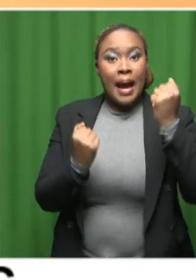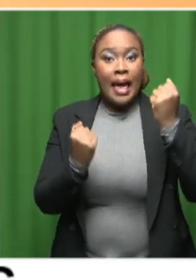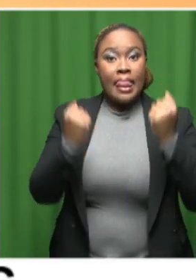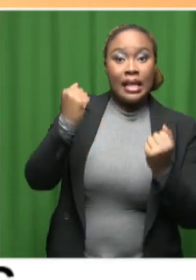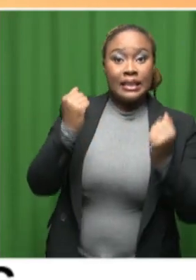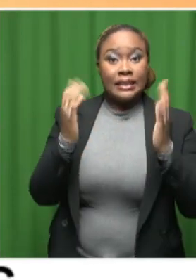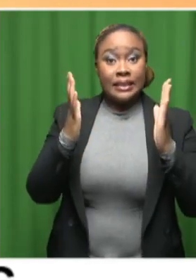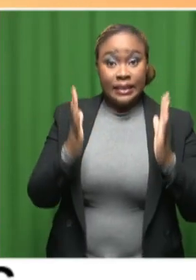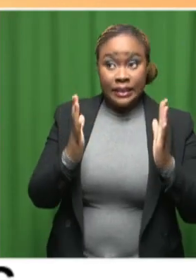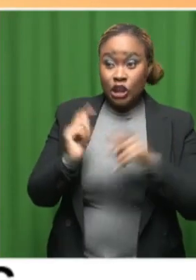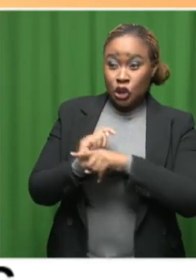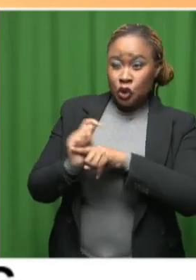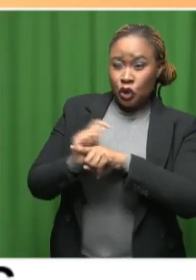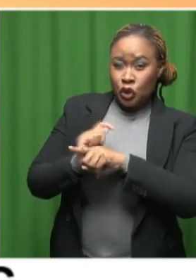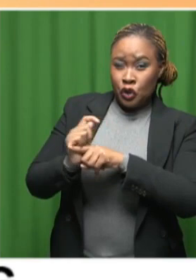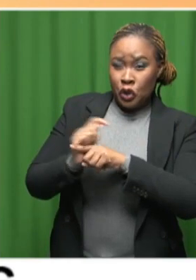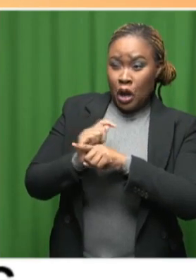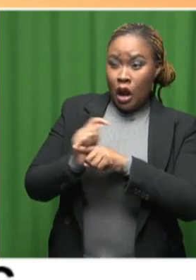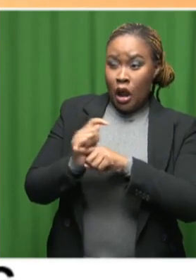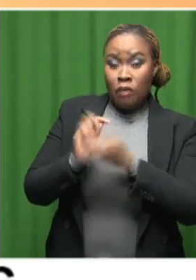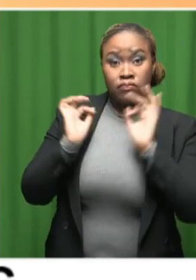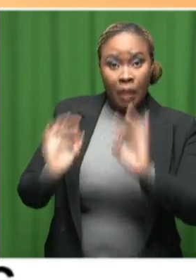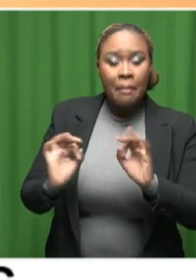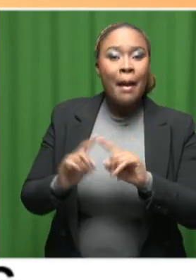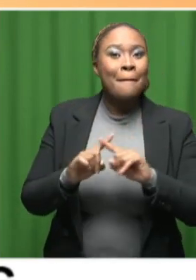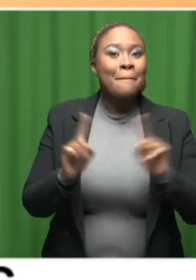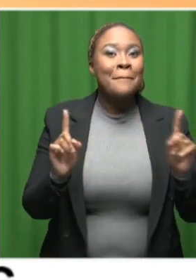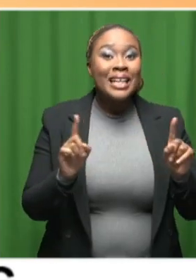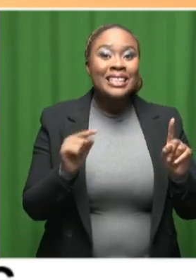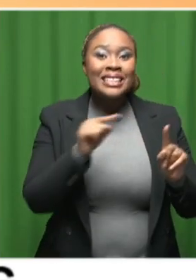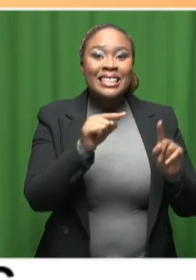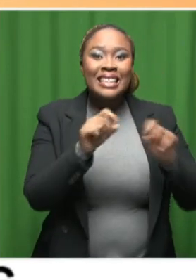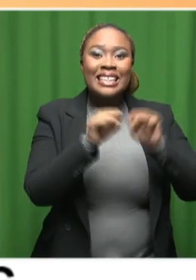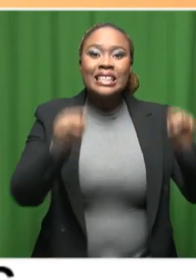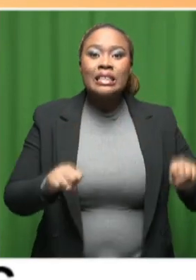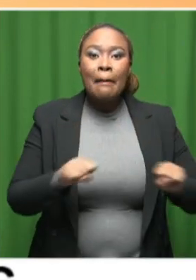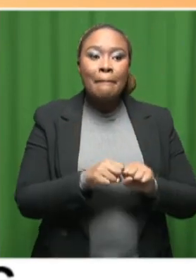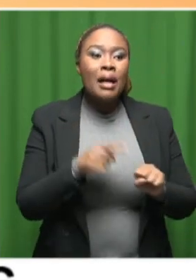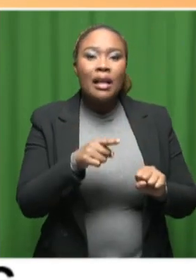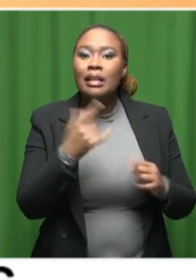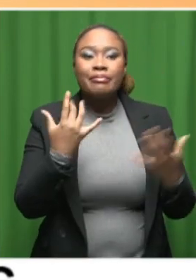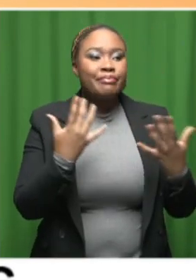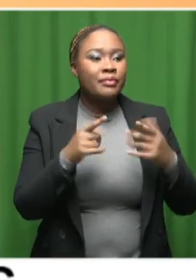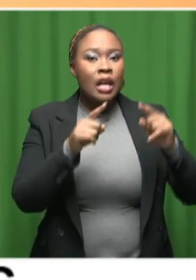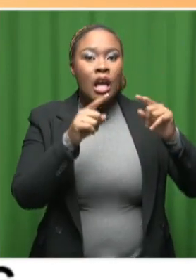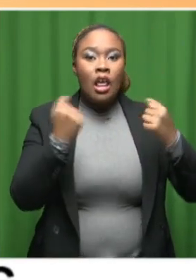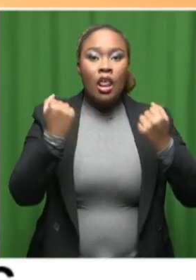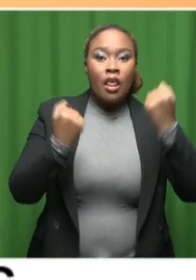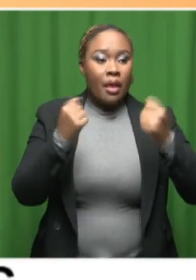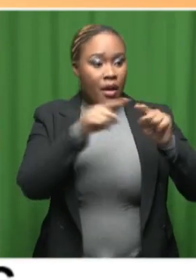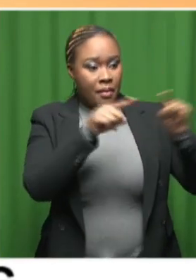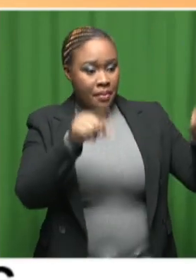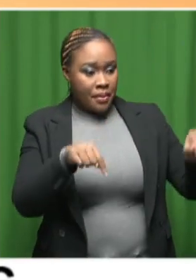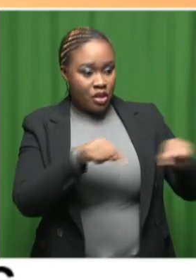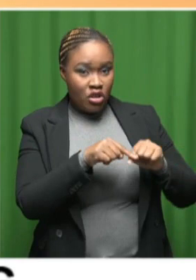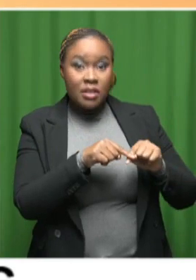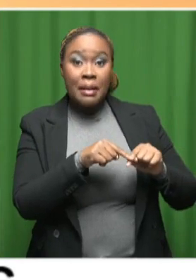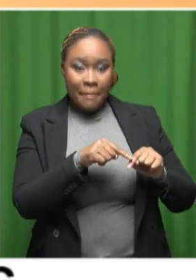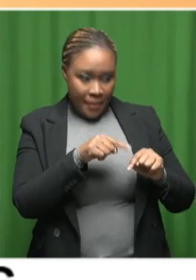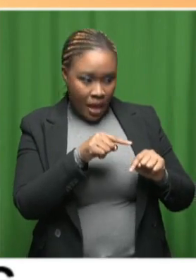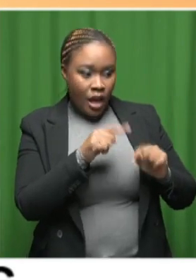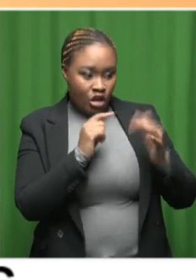because the system around the pilot, the checklists, the software, the fact that the whole thing is systems